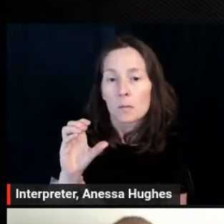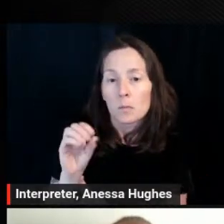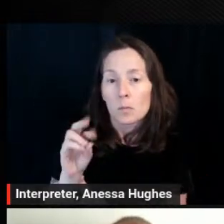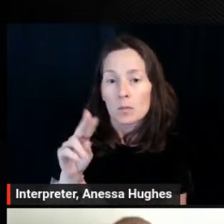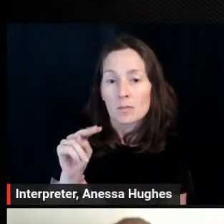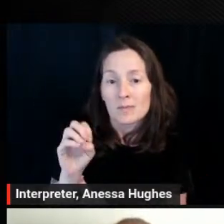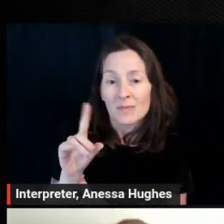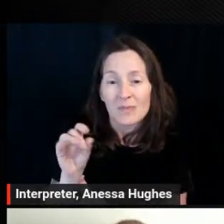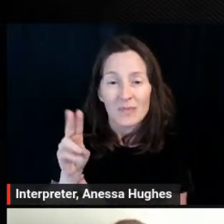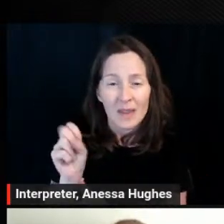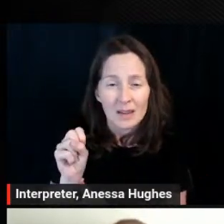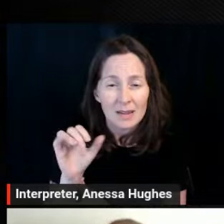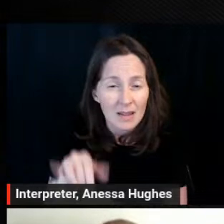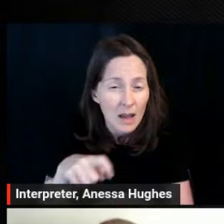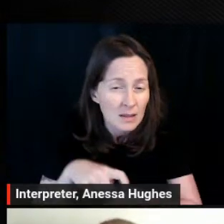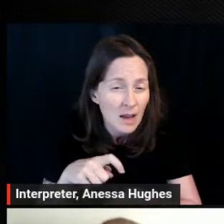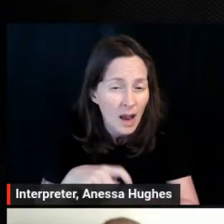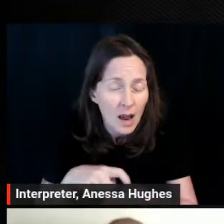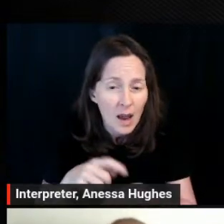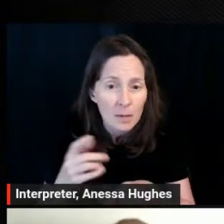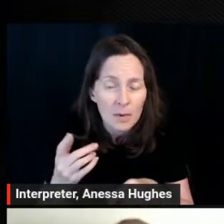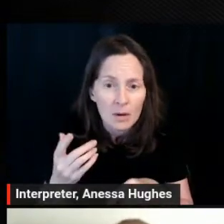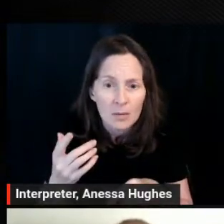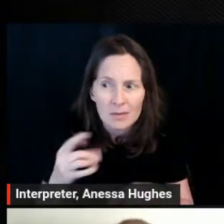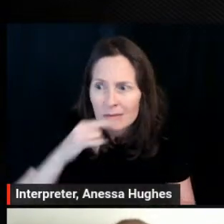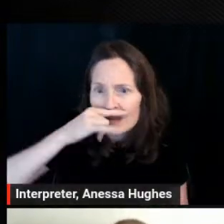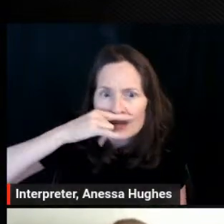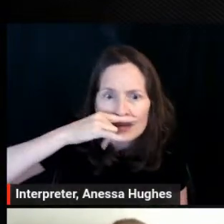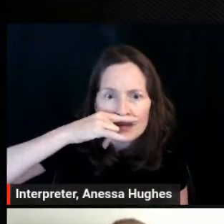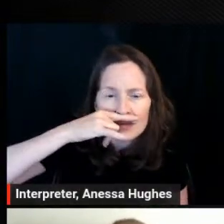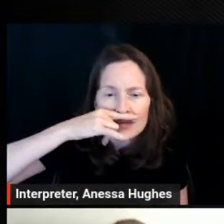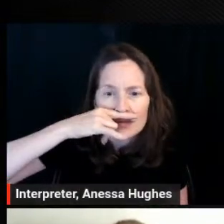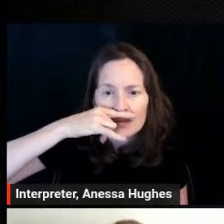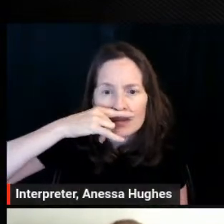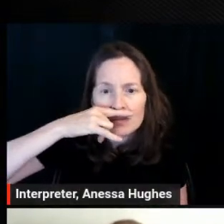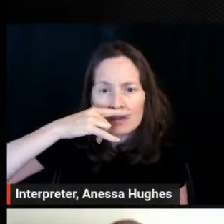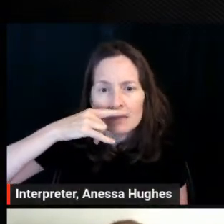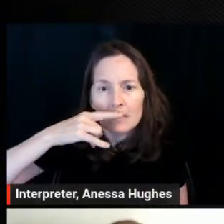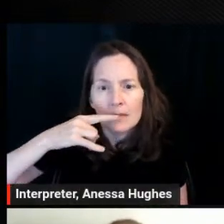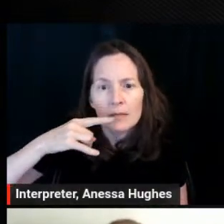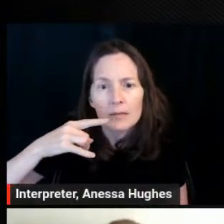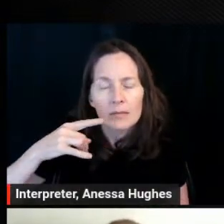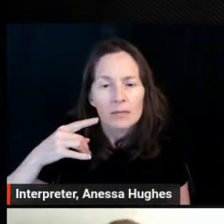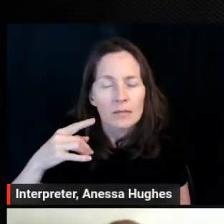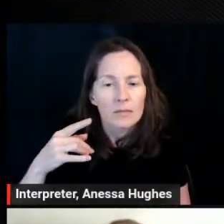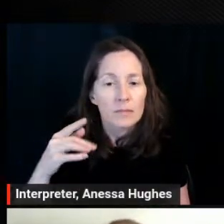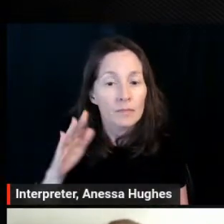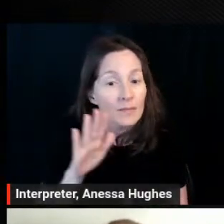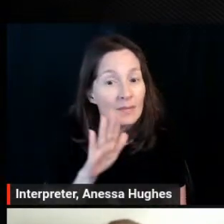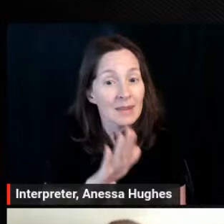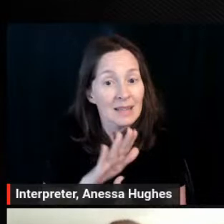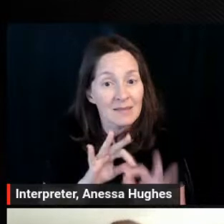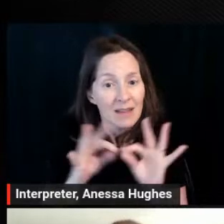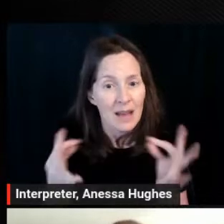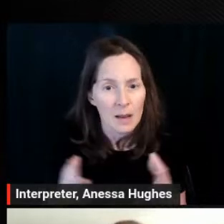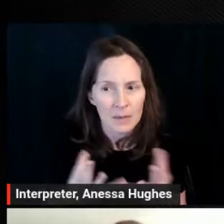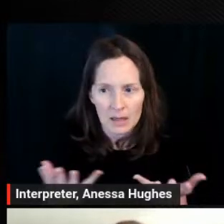hard-up family that was not the sort to leave behind many traces in libraries and